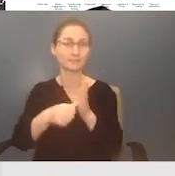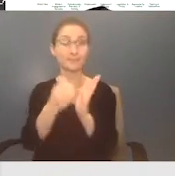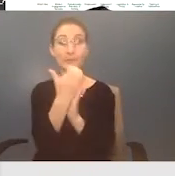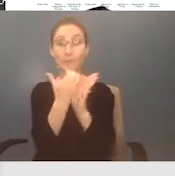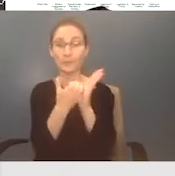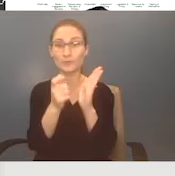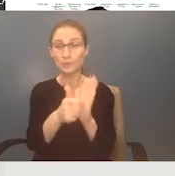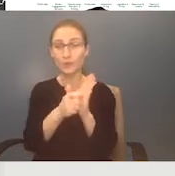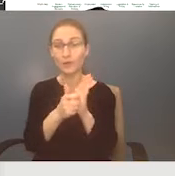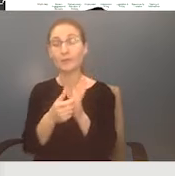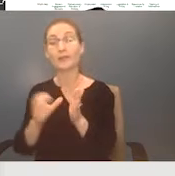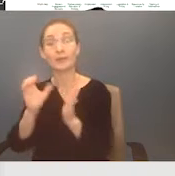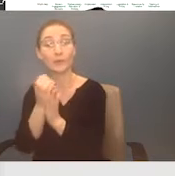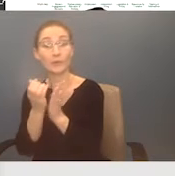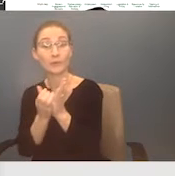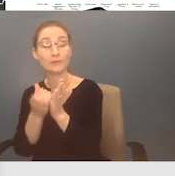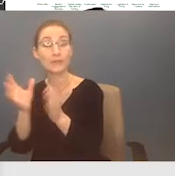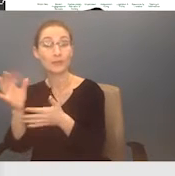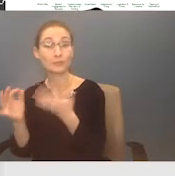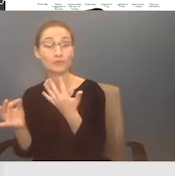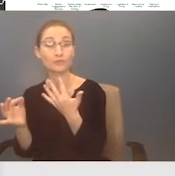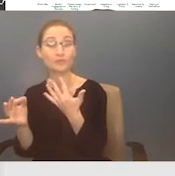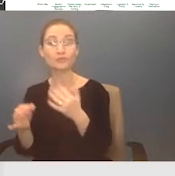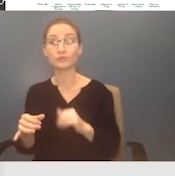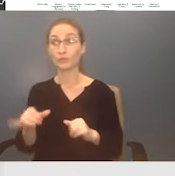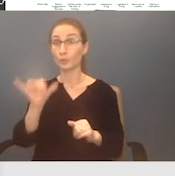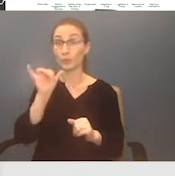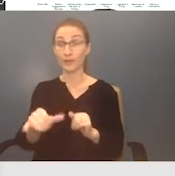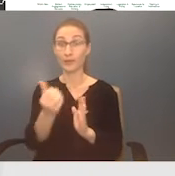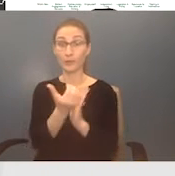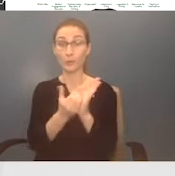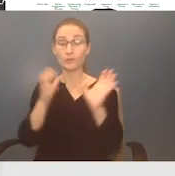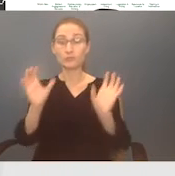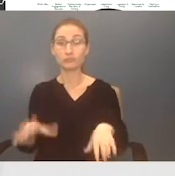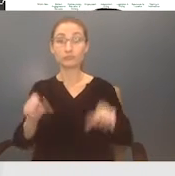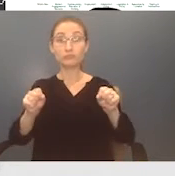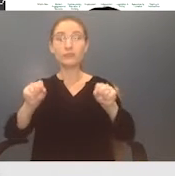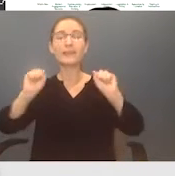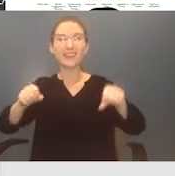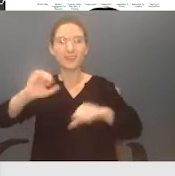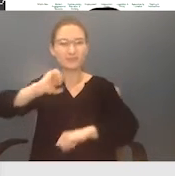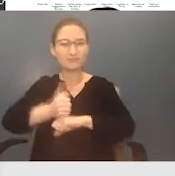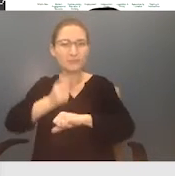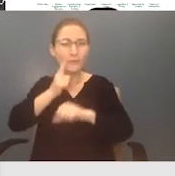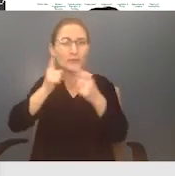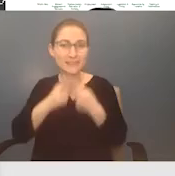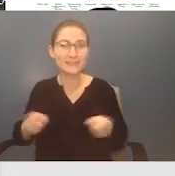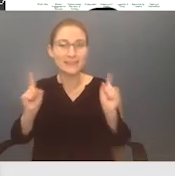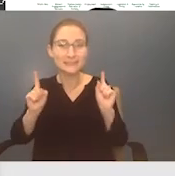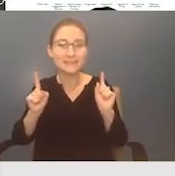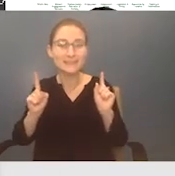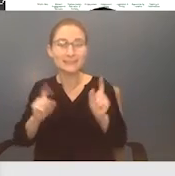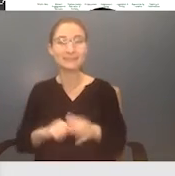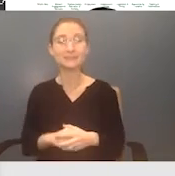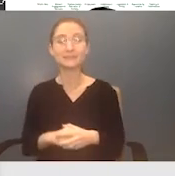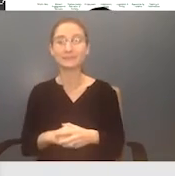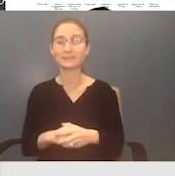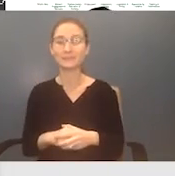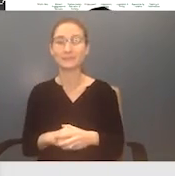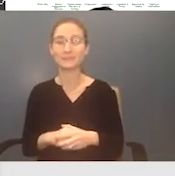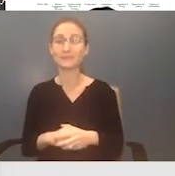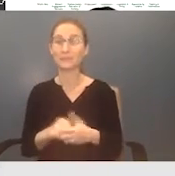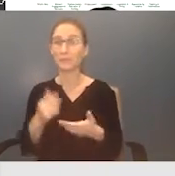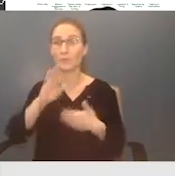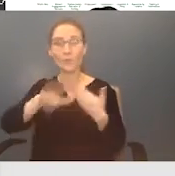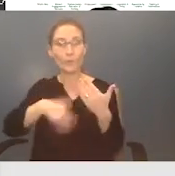options, knowing the courses that can really set a student up for success early on, that's huge. So there's a whole section on